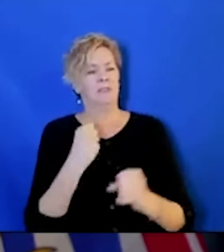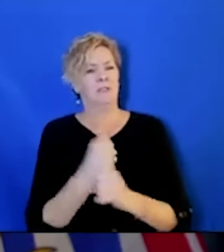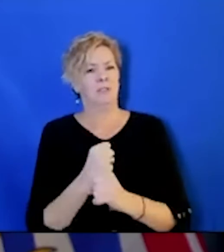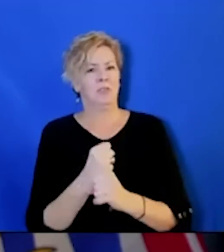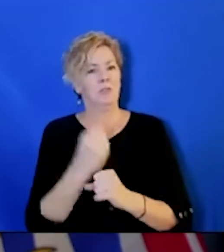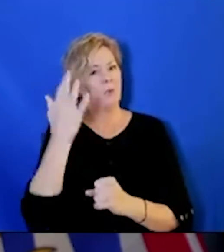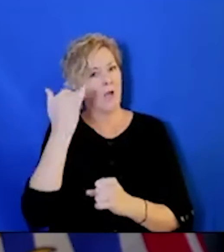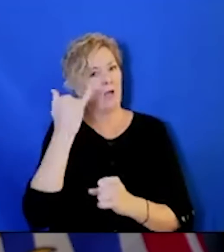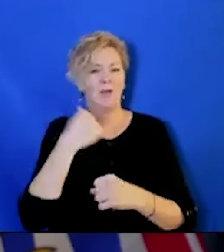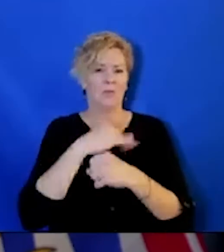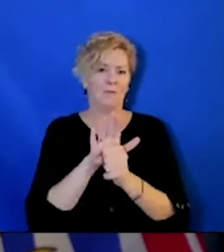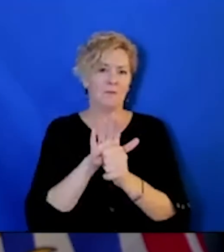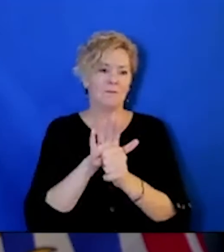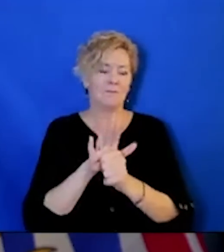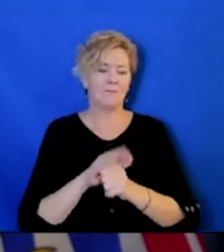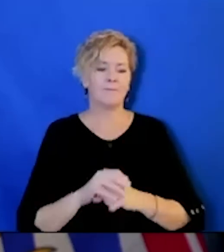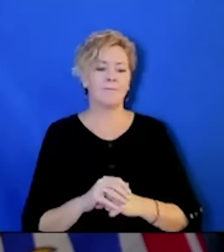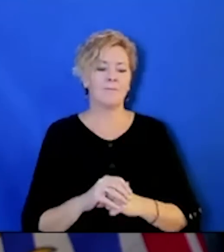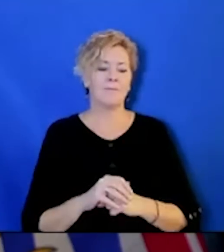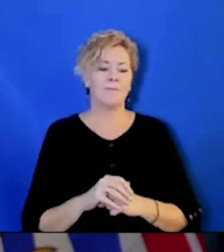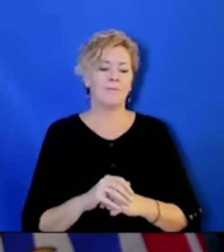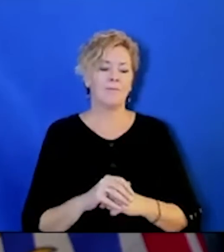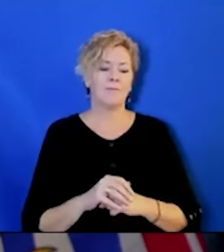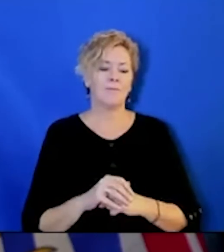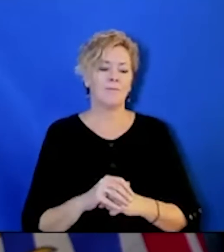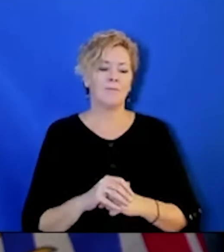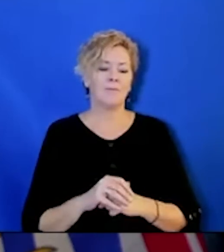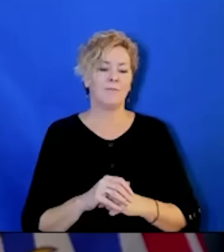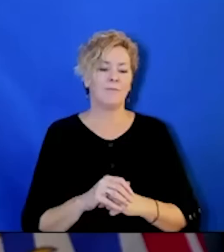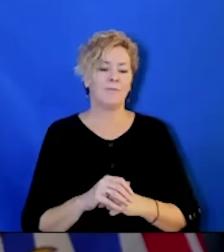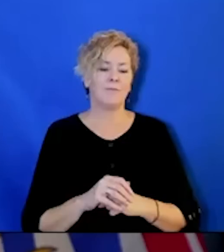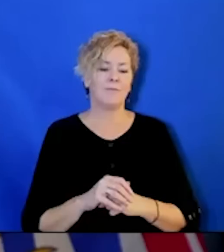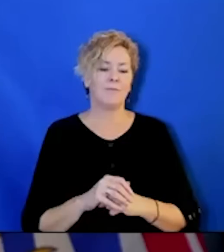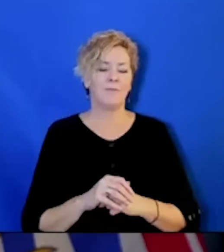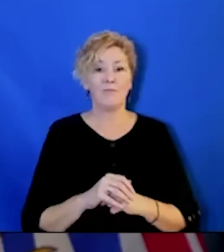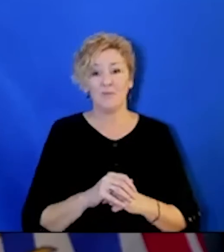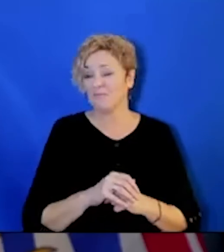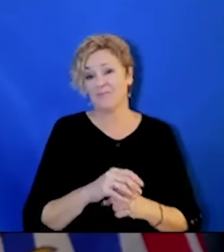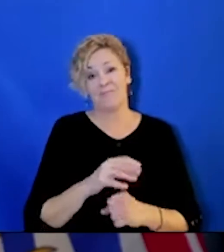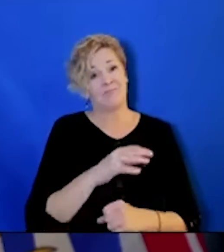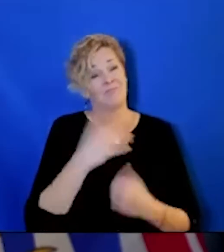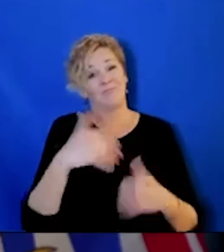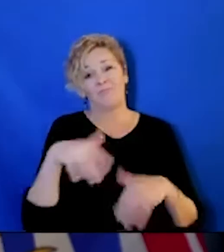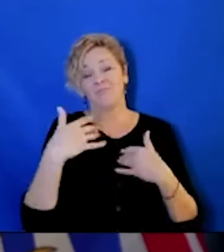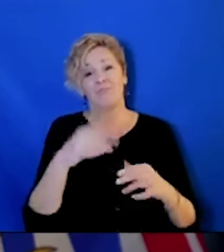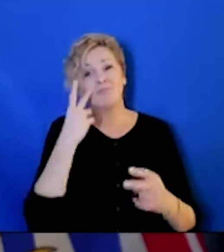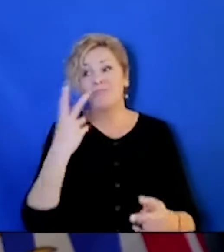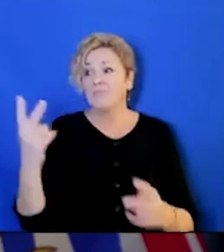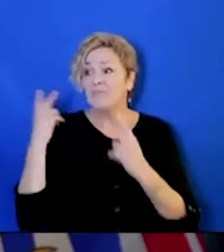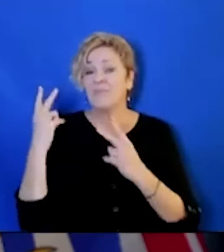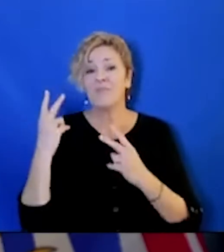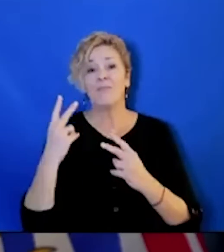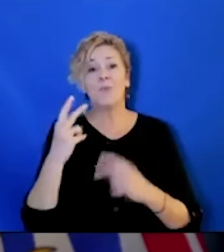ahead with optimism. If we look back to Remembrance Day and the fact that people have come through world wars that